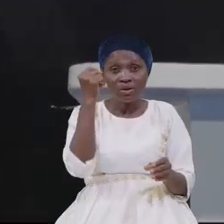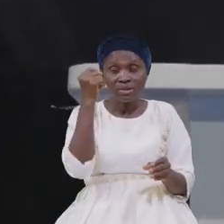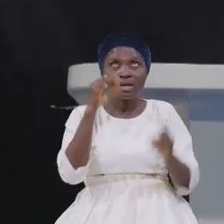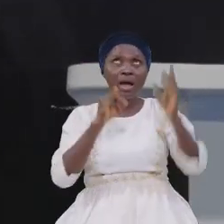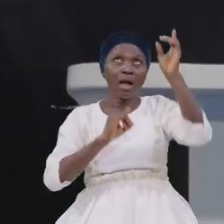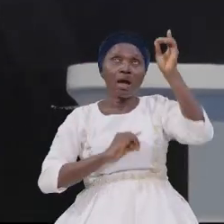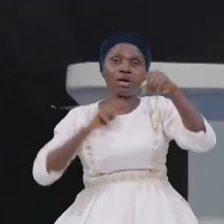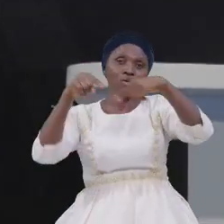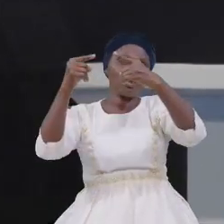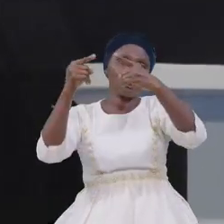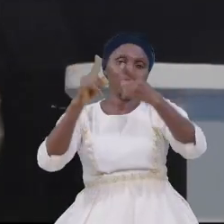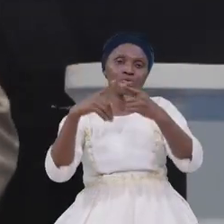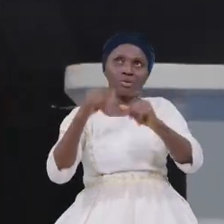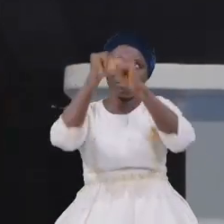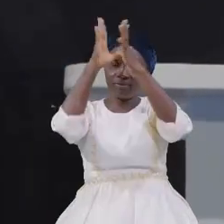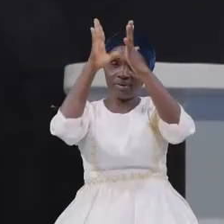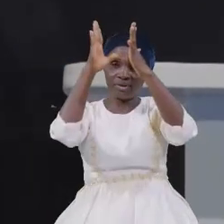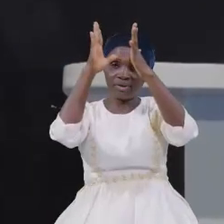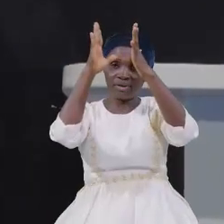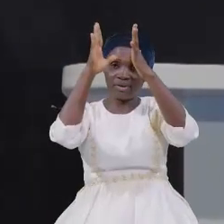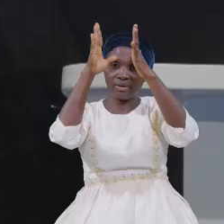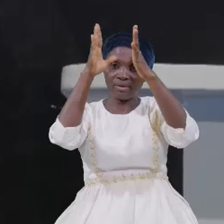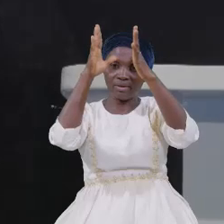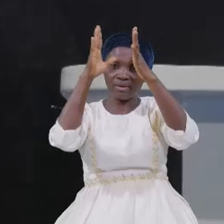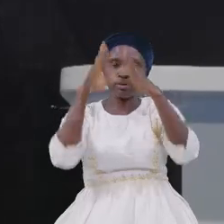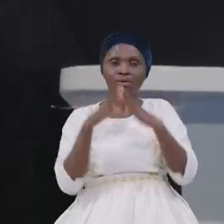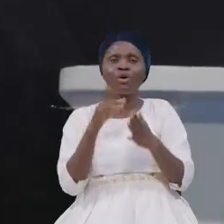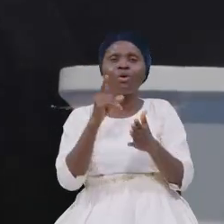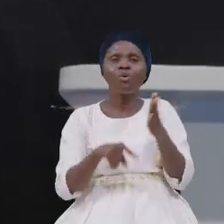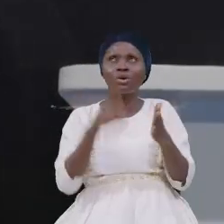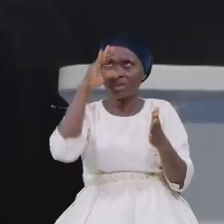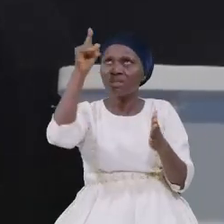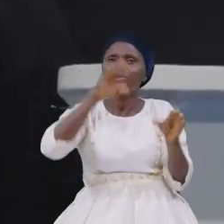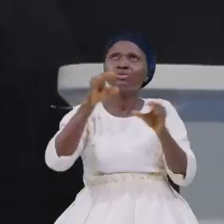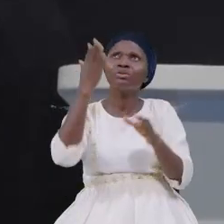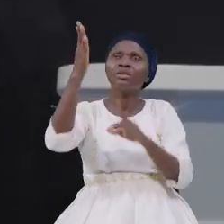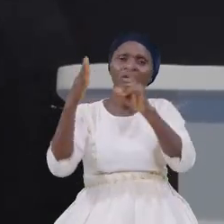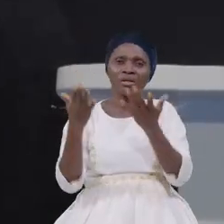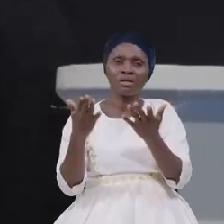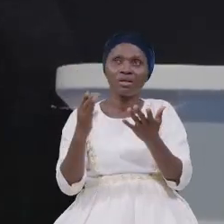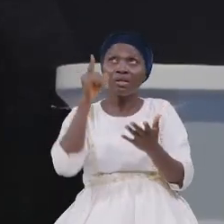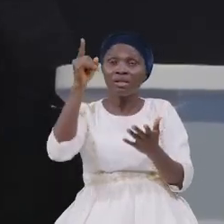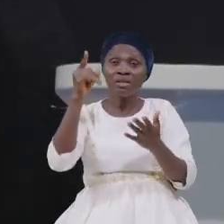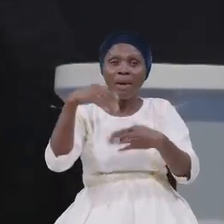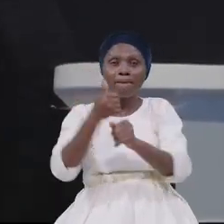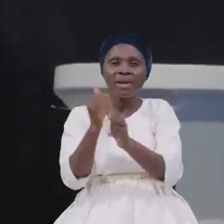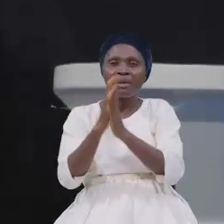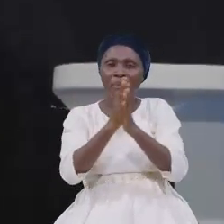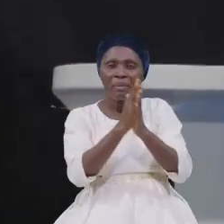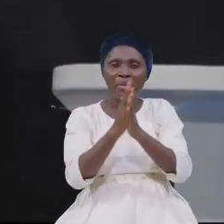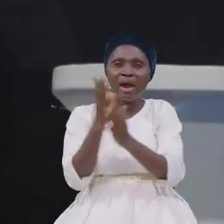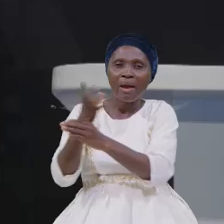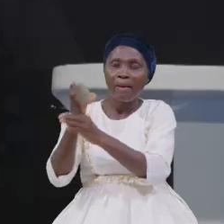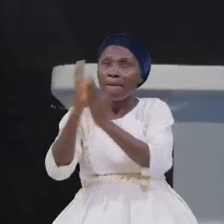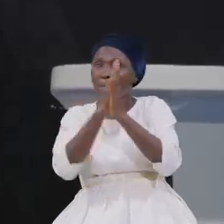to the Father. What's he doing there with the Father? He's making intercession for you. He's praying for